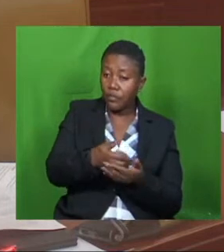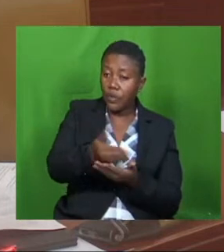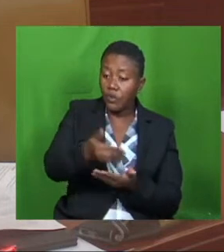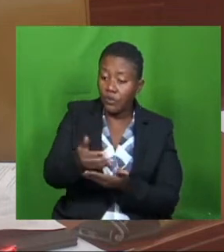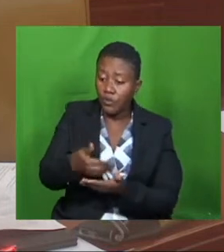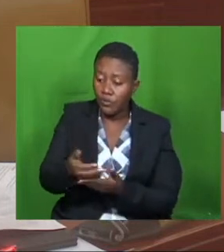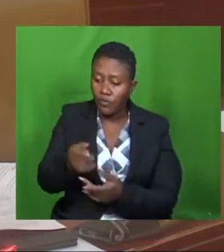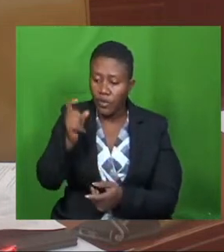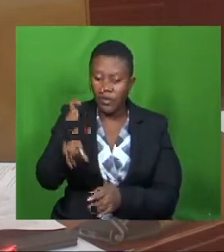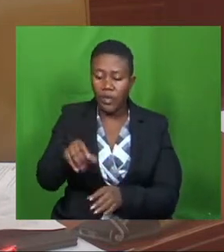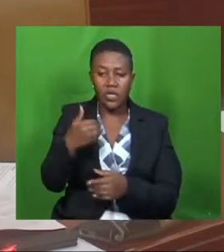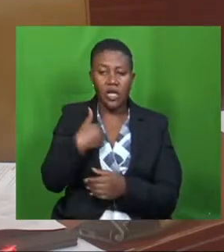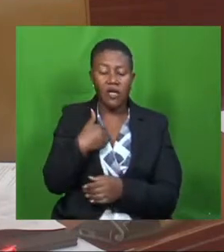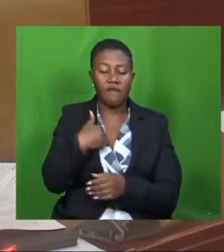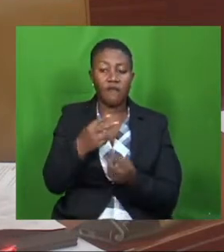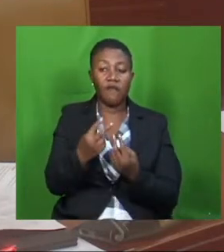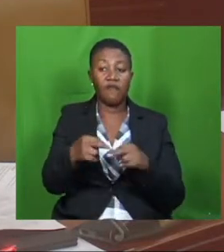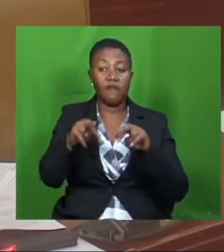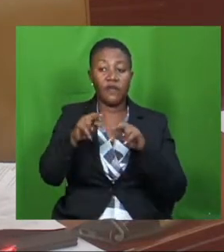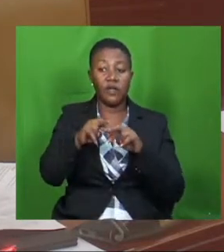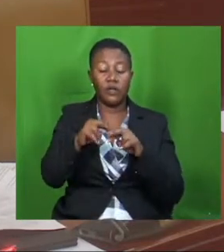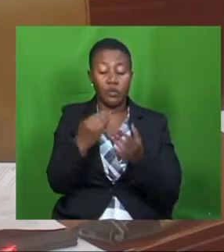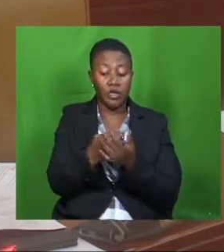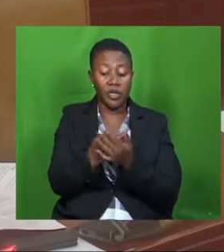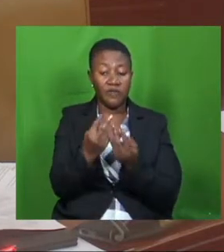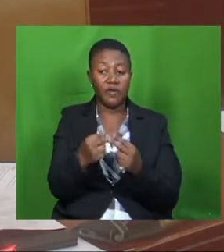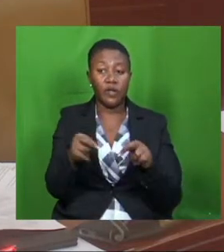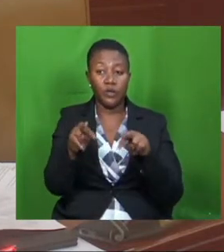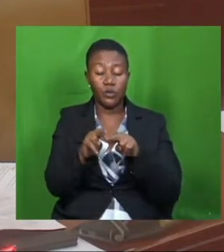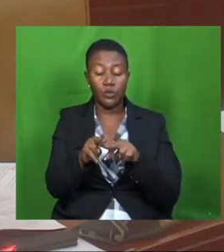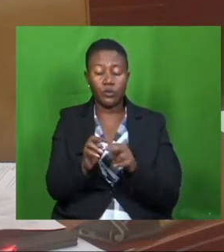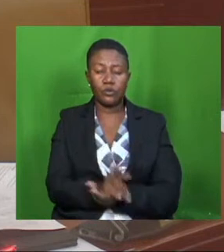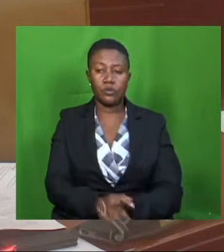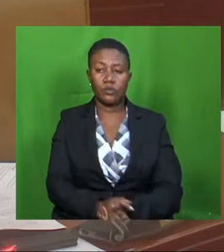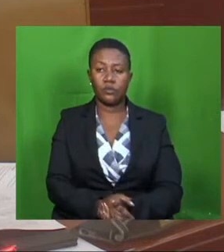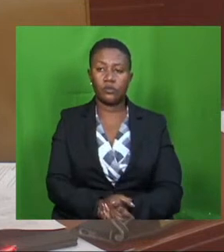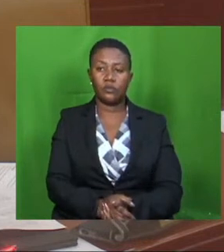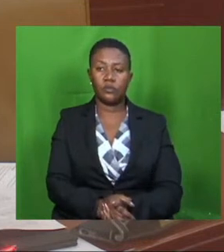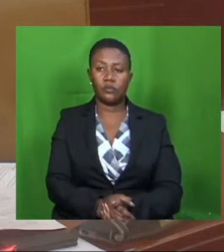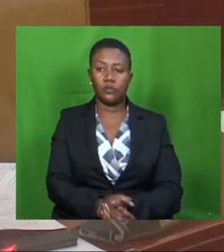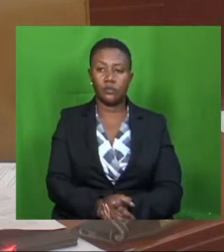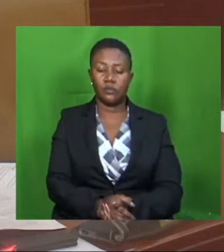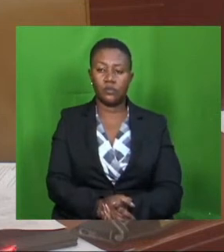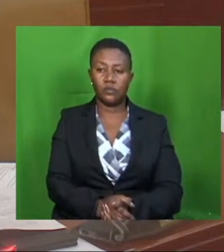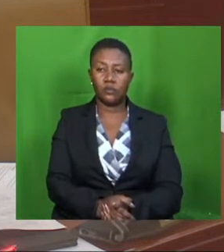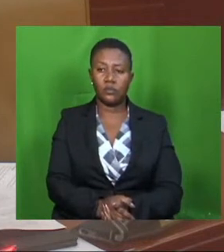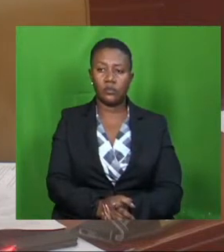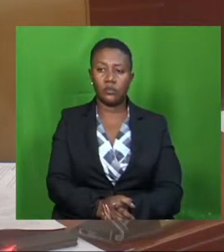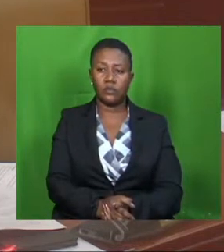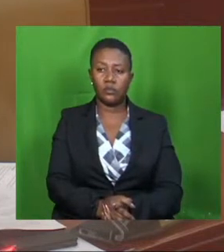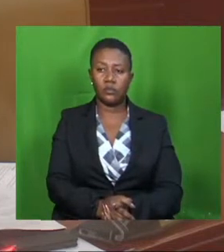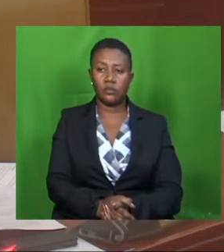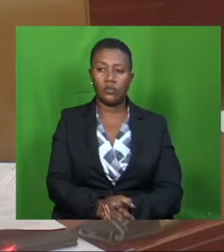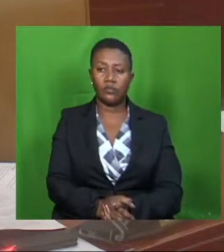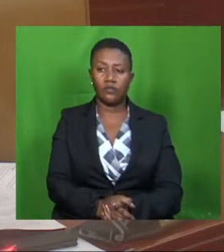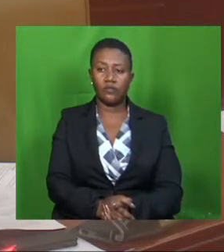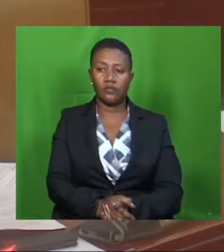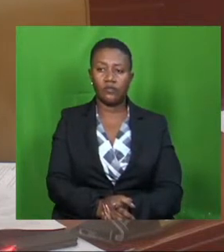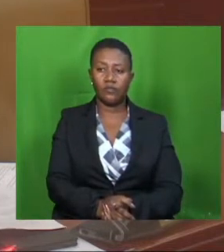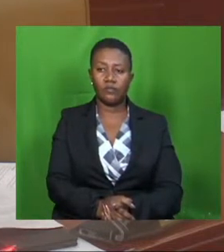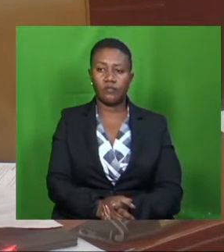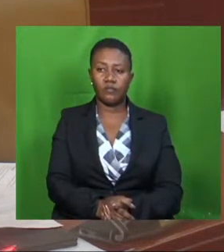a tap onto it. It didn't go into the facility for the same amount. So when I